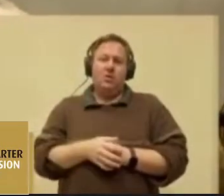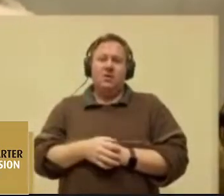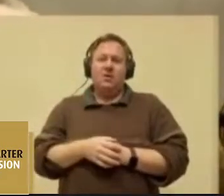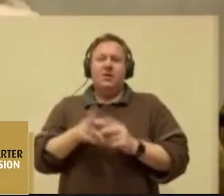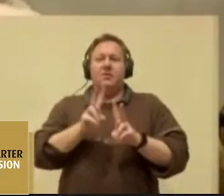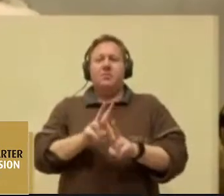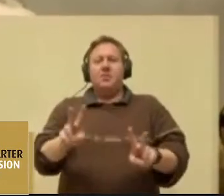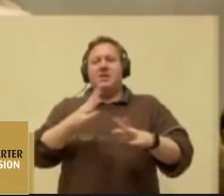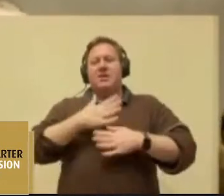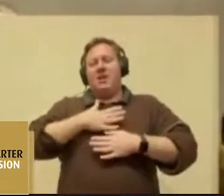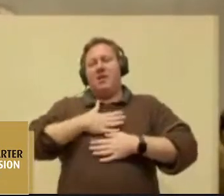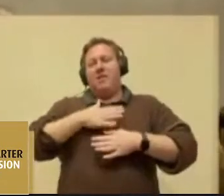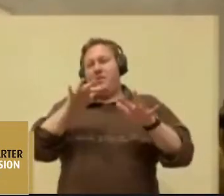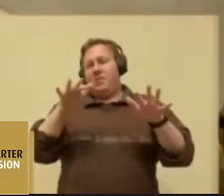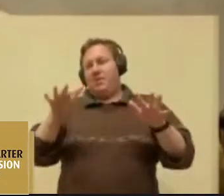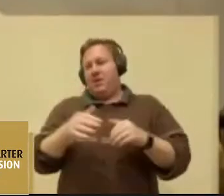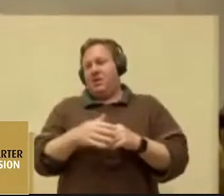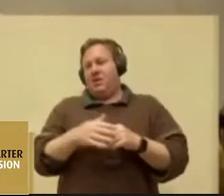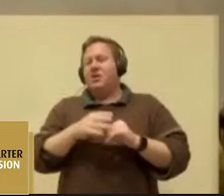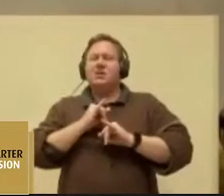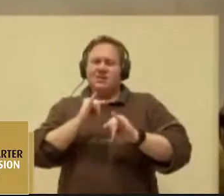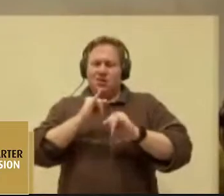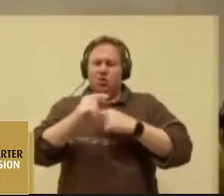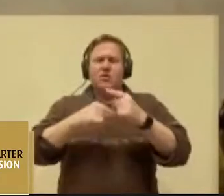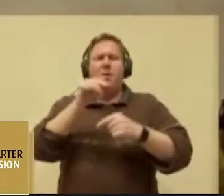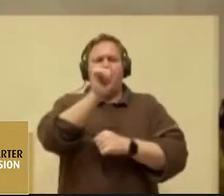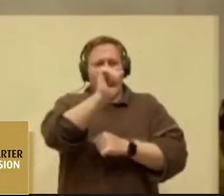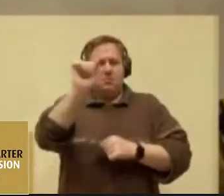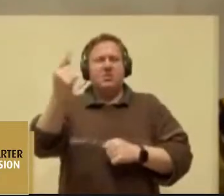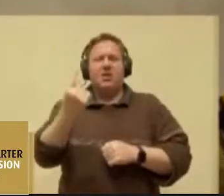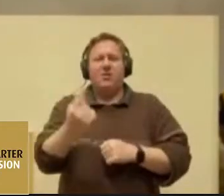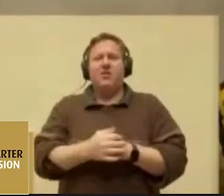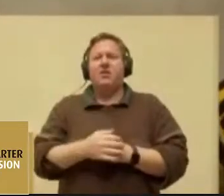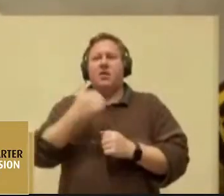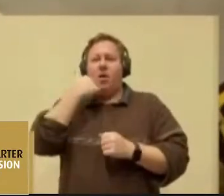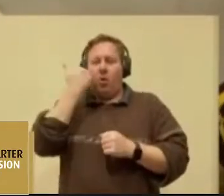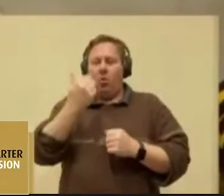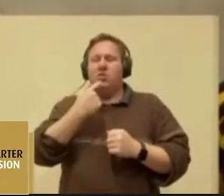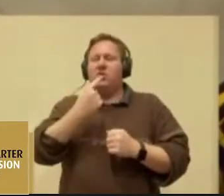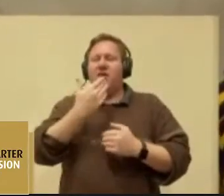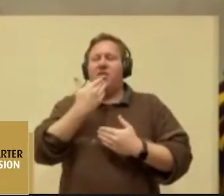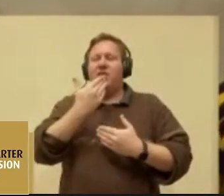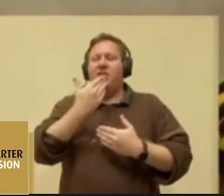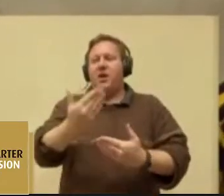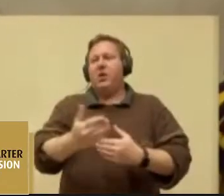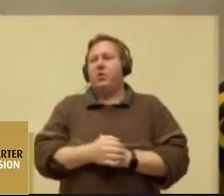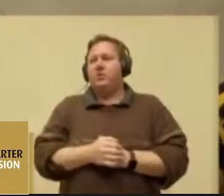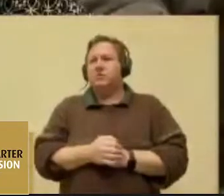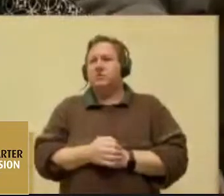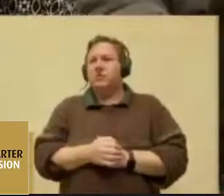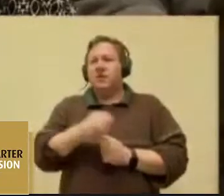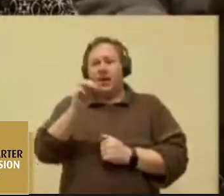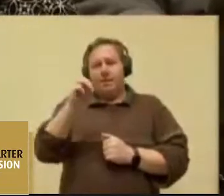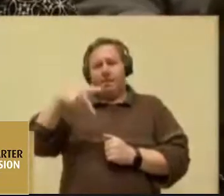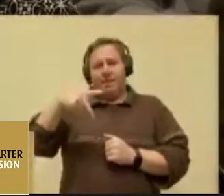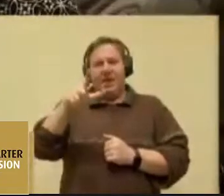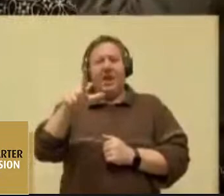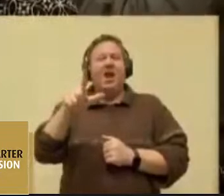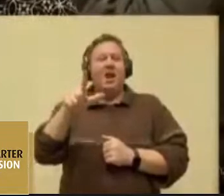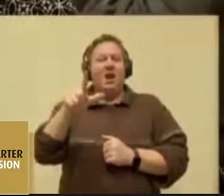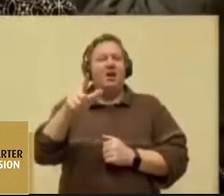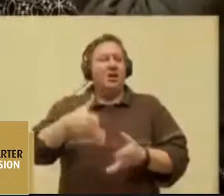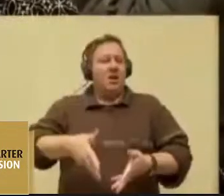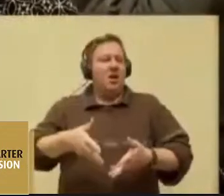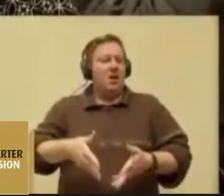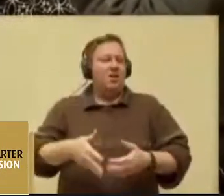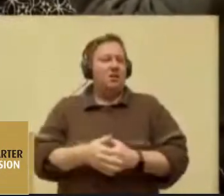loving people and they are serious about themselves and we want to express our appreciation even the npr's that are present